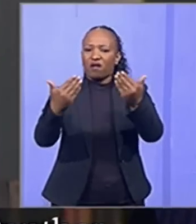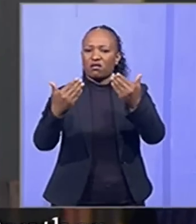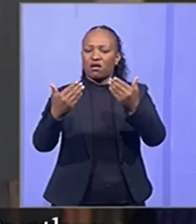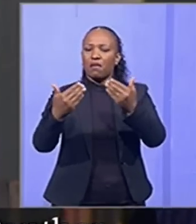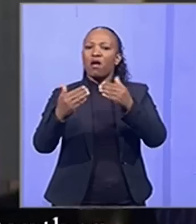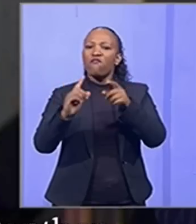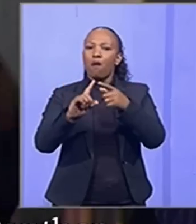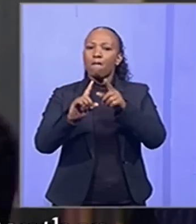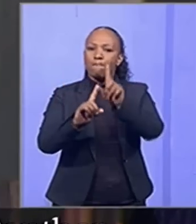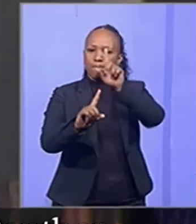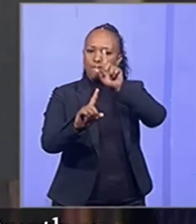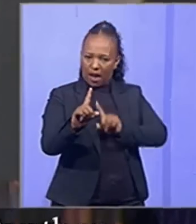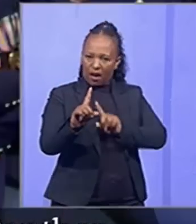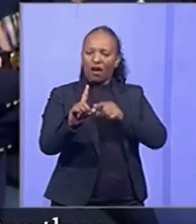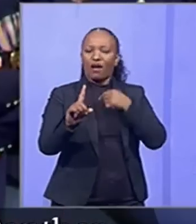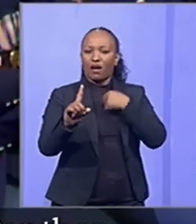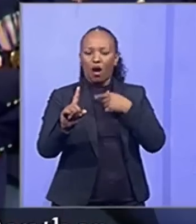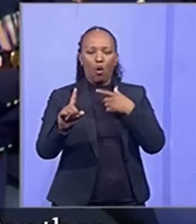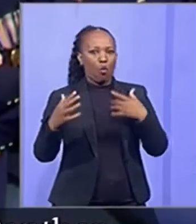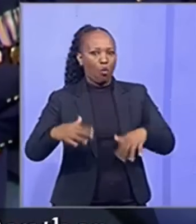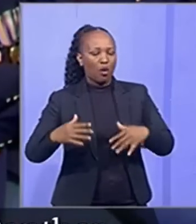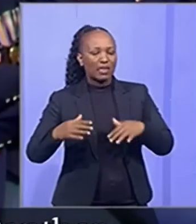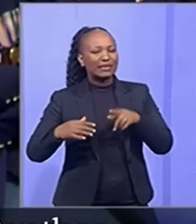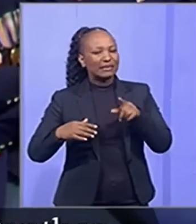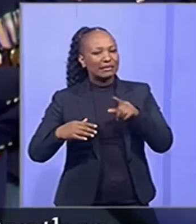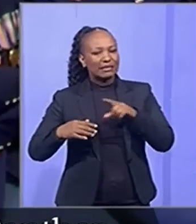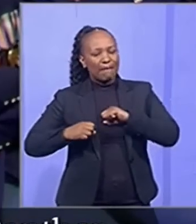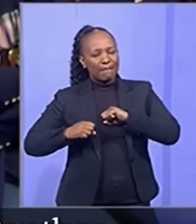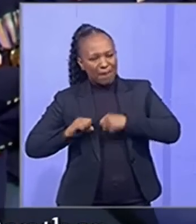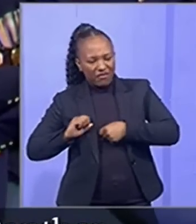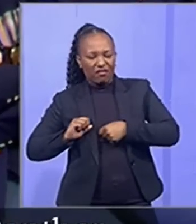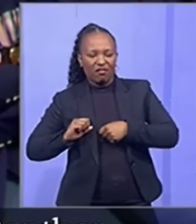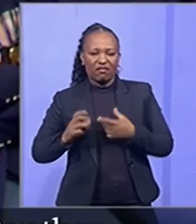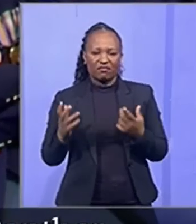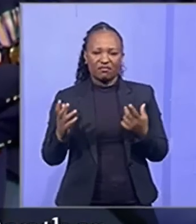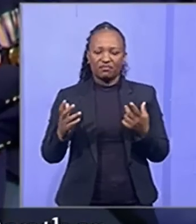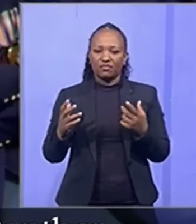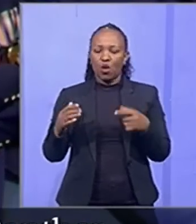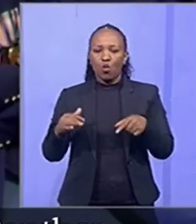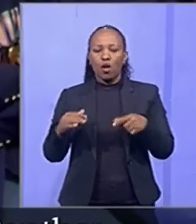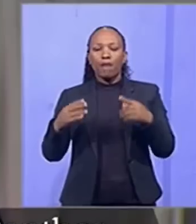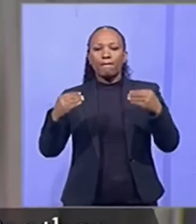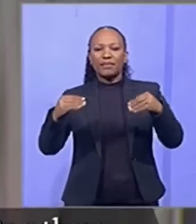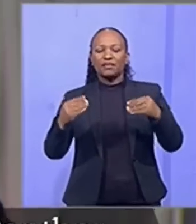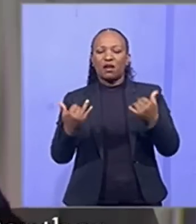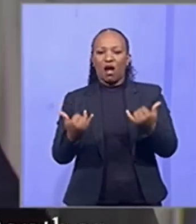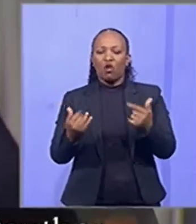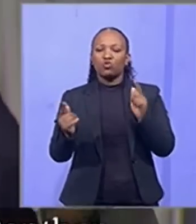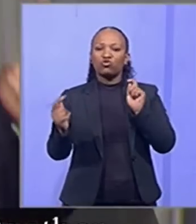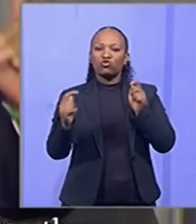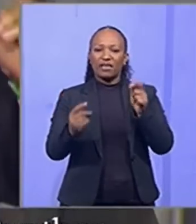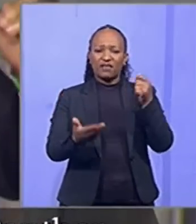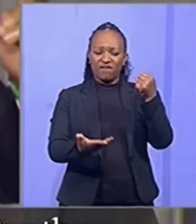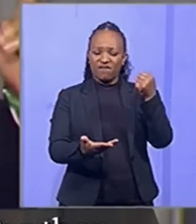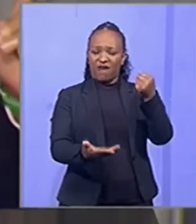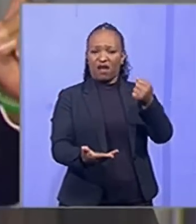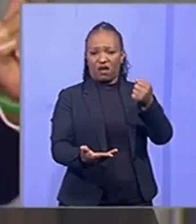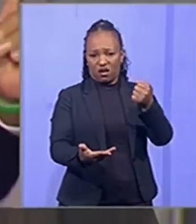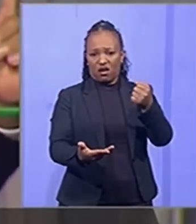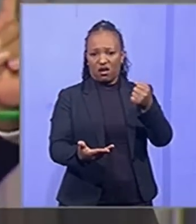the back, it was painful for me. I never envied the industry. We are busy changing the funding model. No